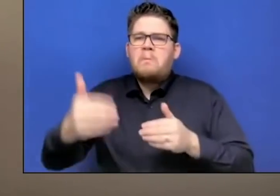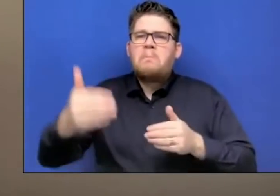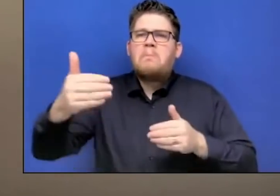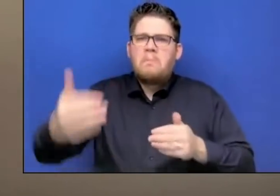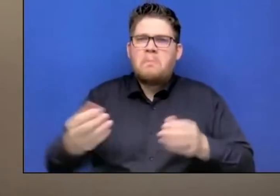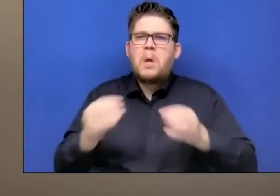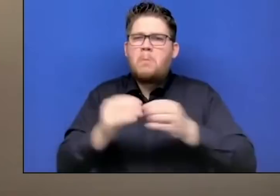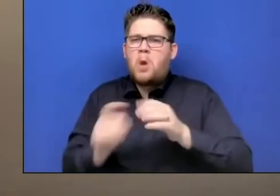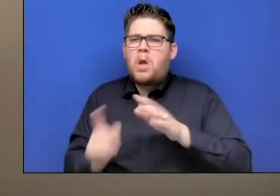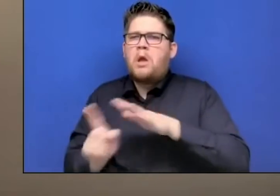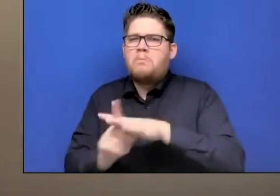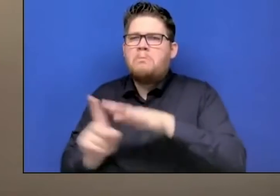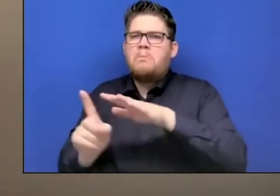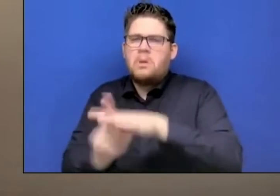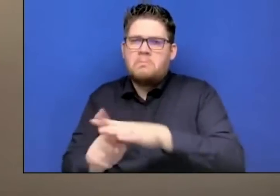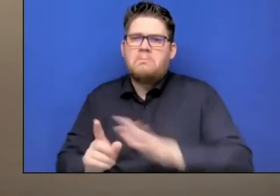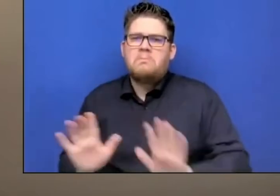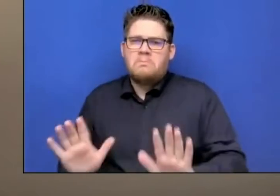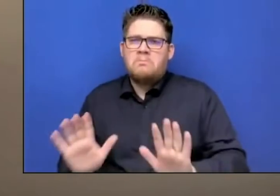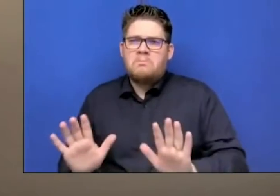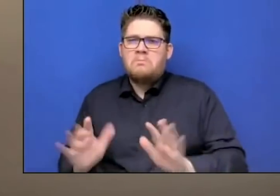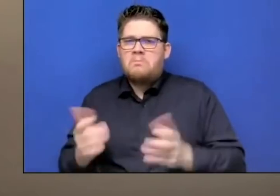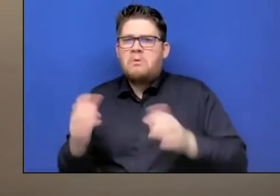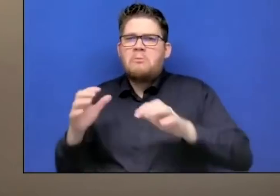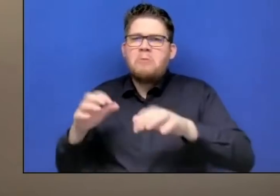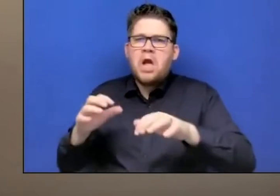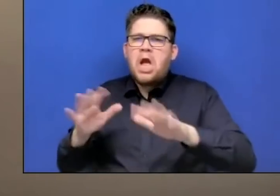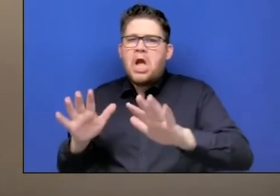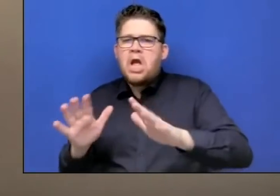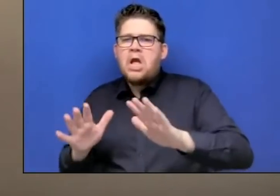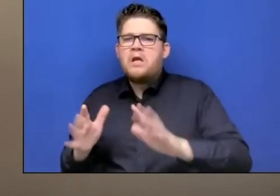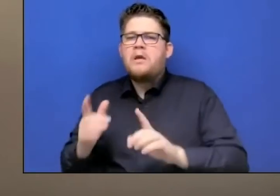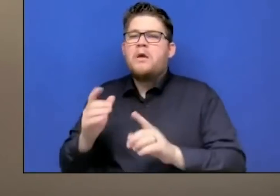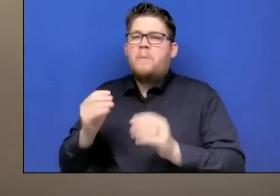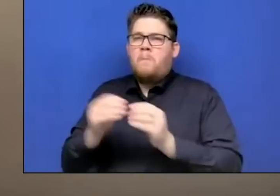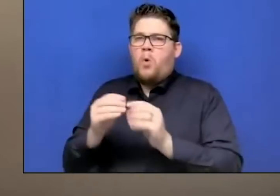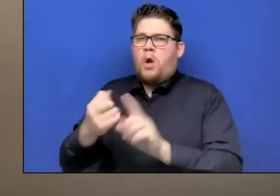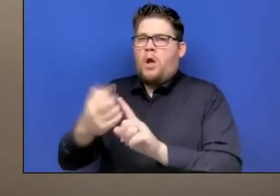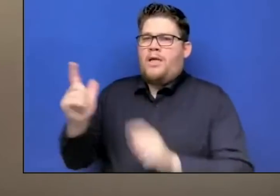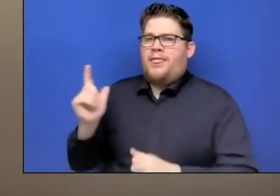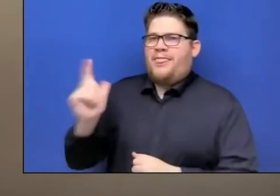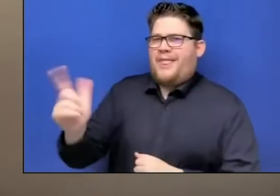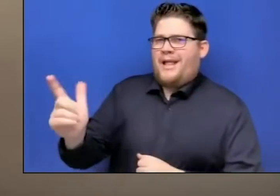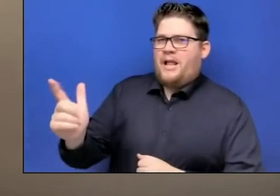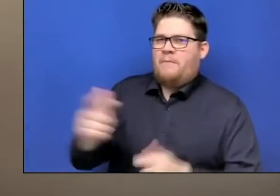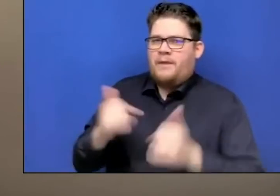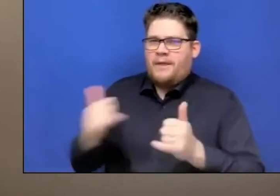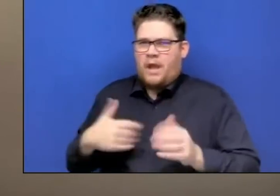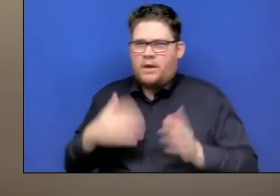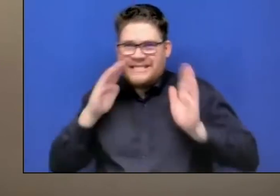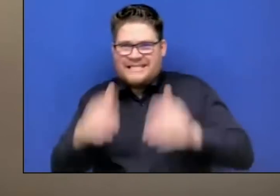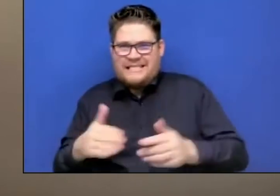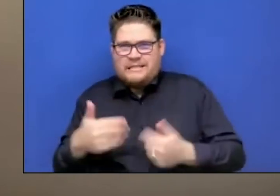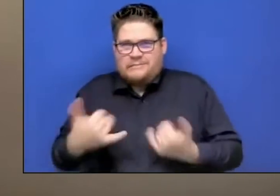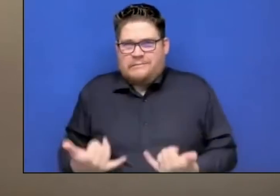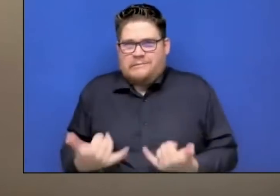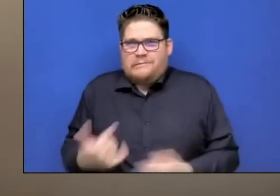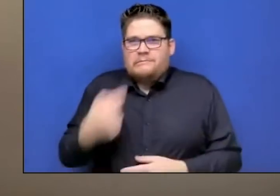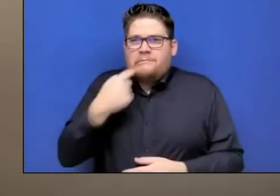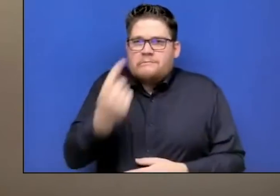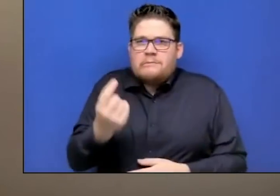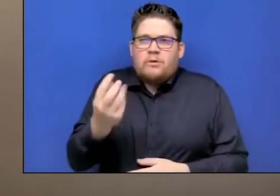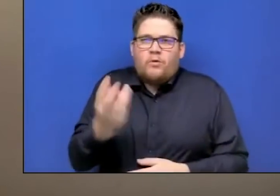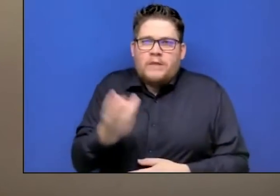Saturday, and the details on those events as they come closer to happening will be emerging